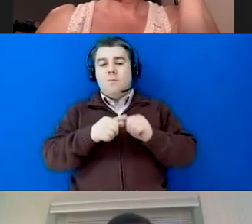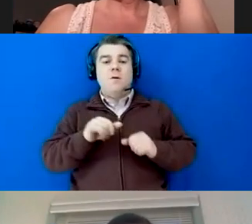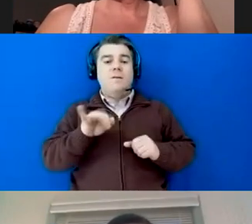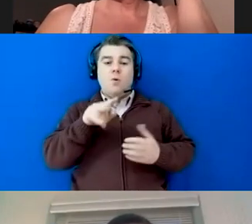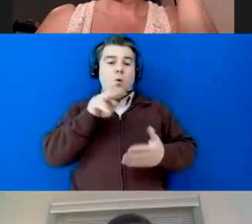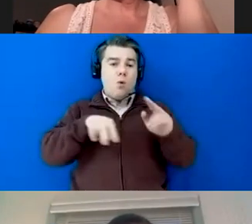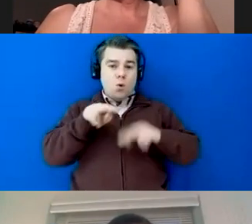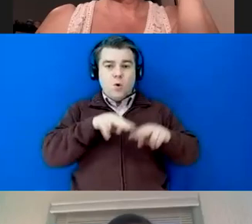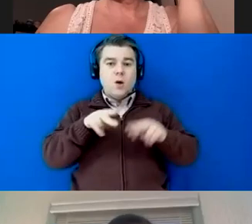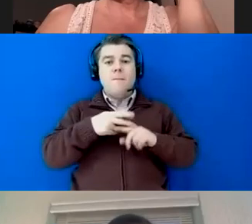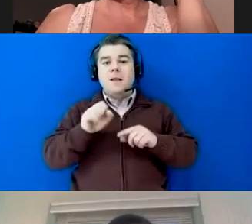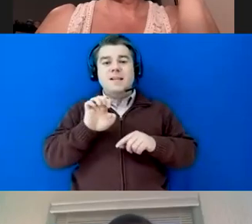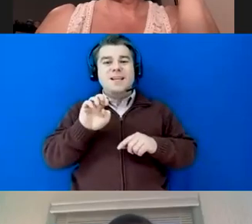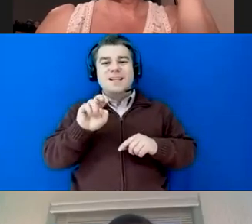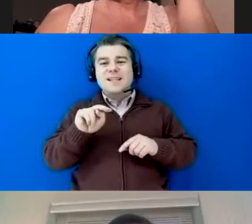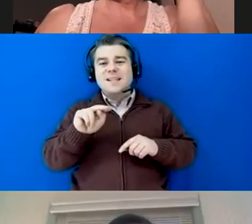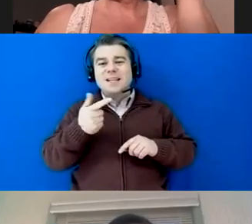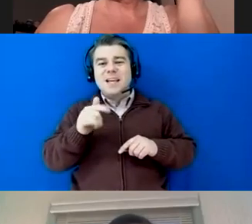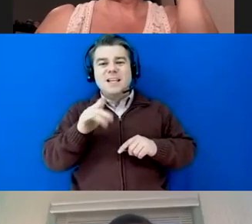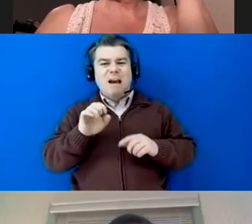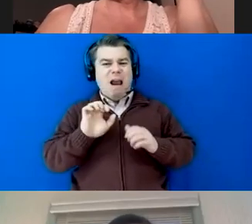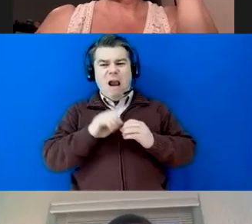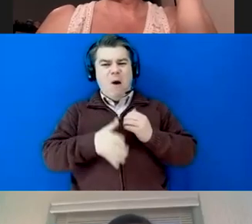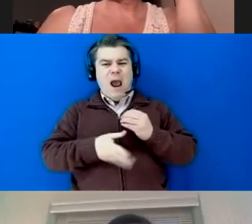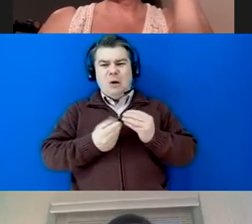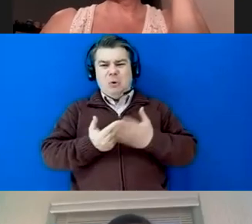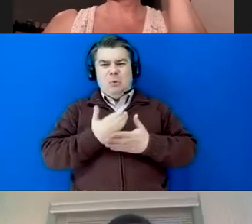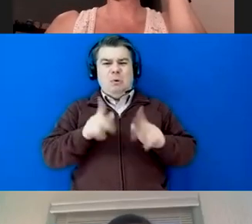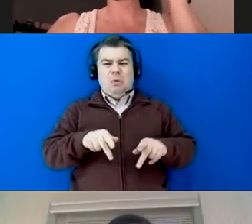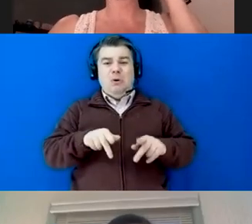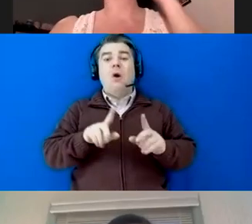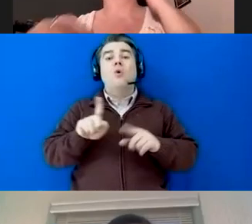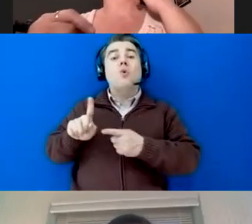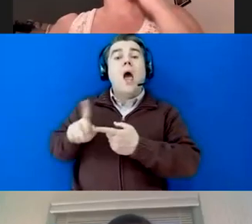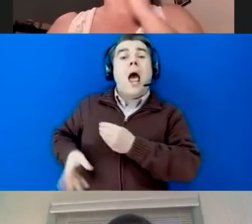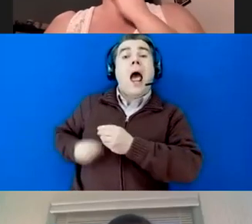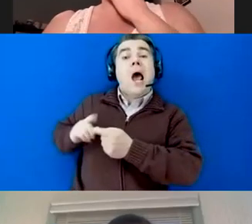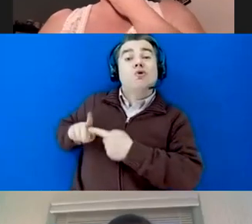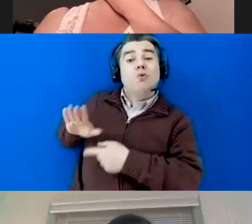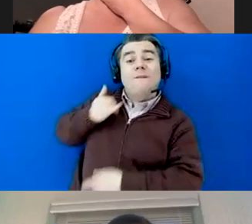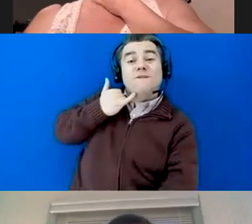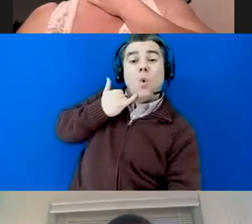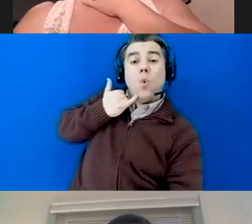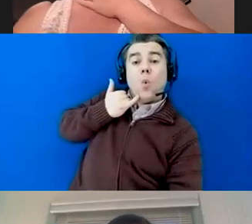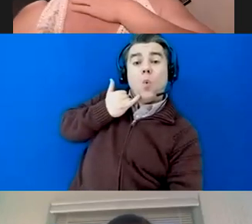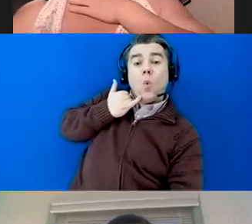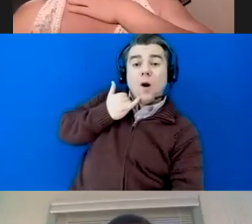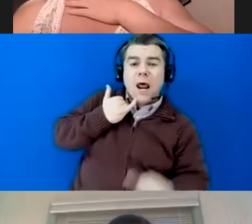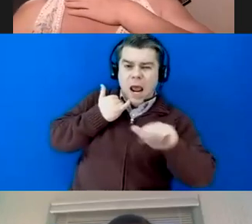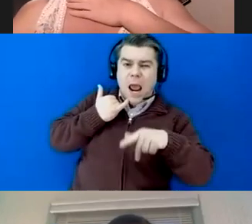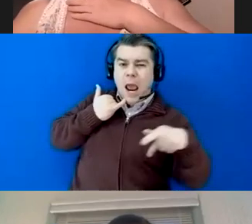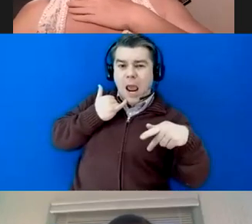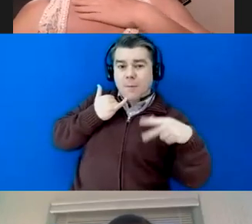Plexus Engage app and you're like, how do I add a new prospect? You got to add them to your actual phone because the app is smart and it picks